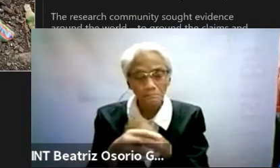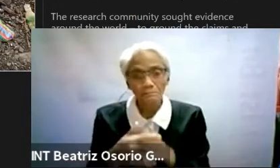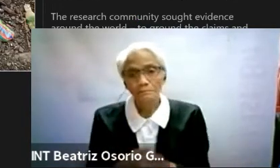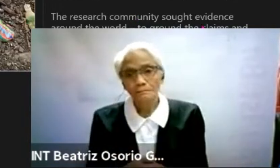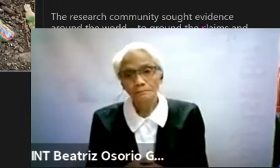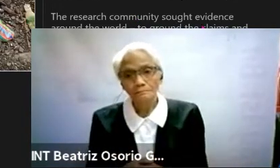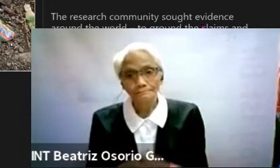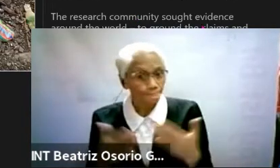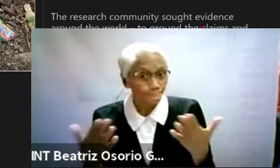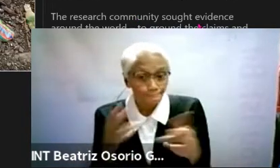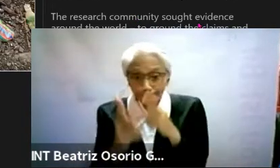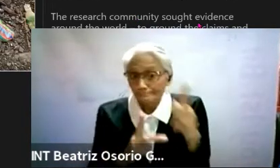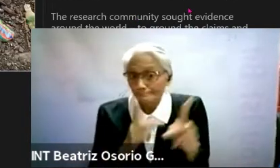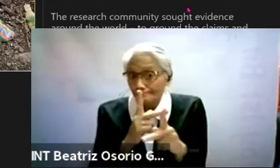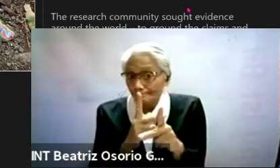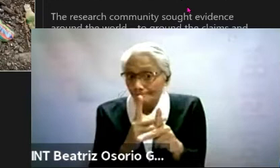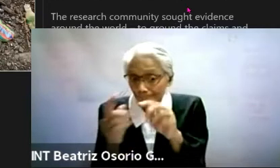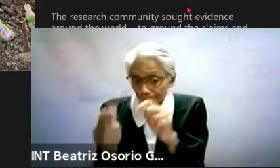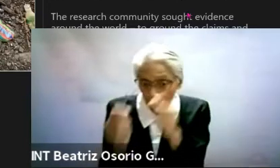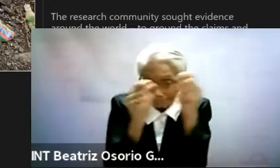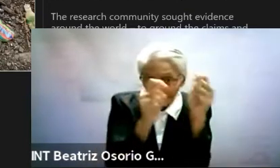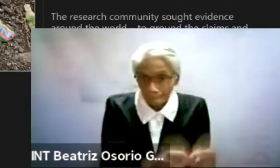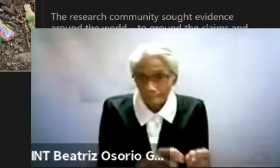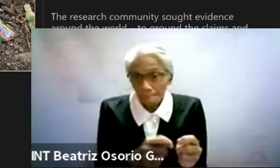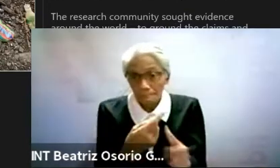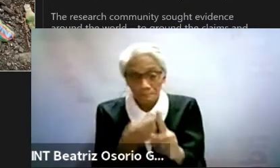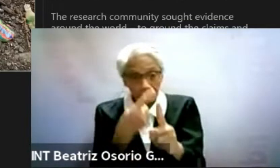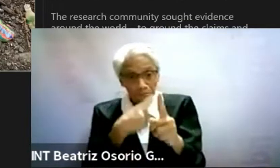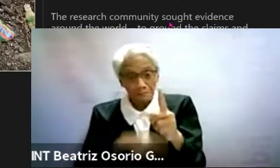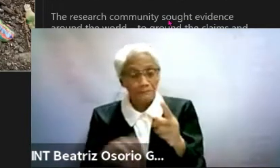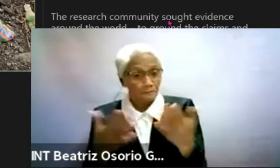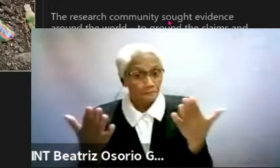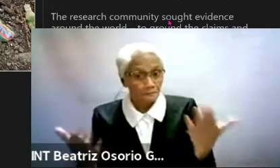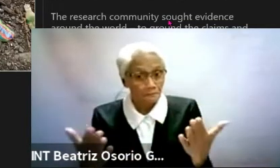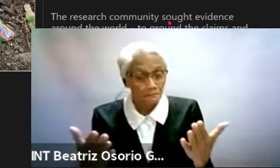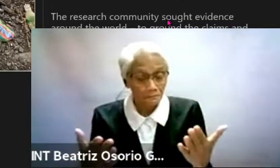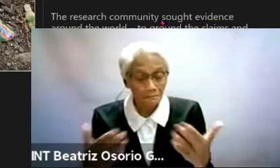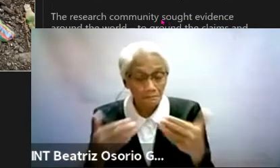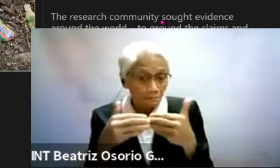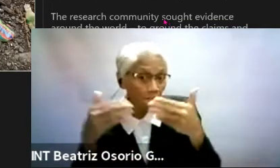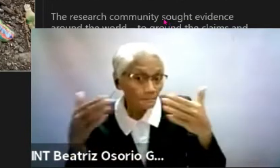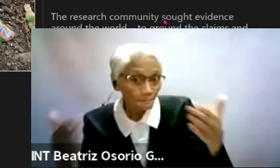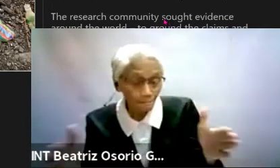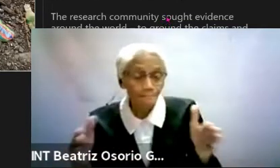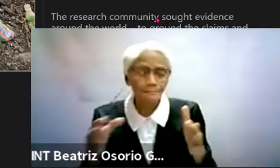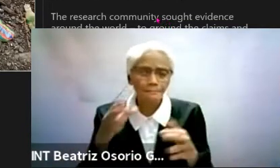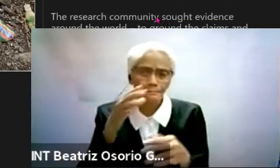that kind of shift from the original plan for producing a general comment at that day of general discussion in